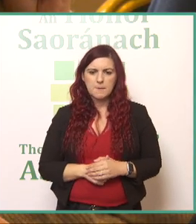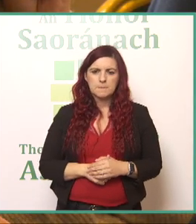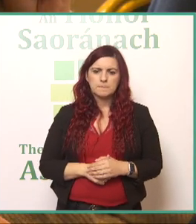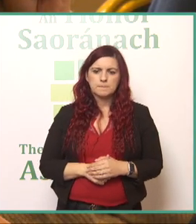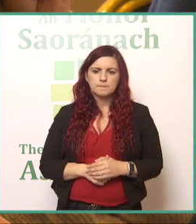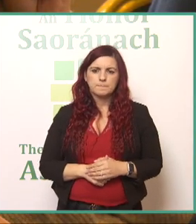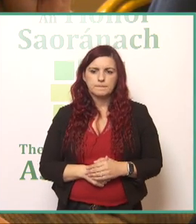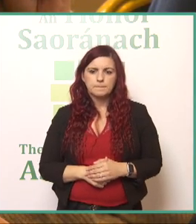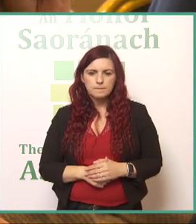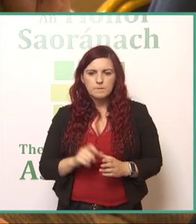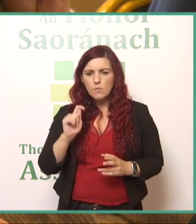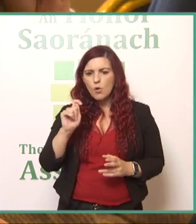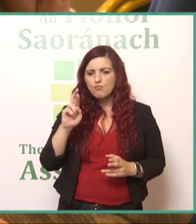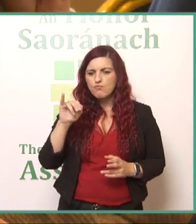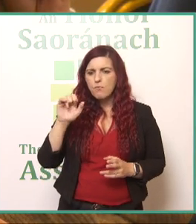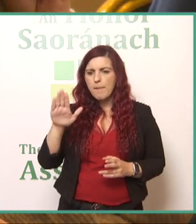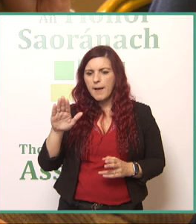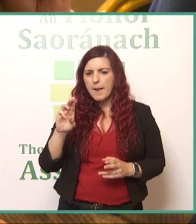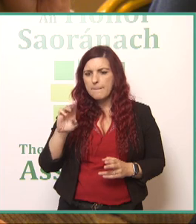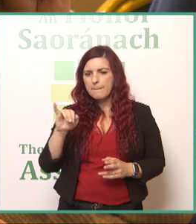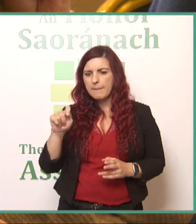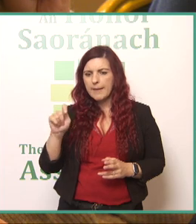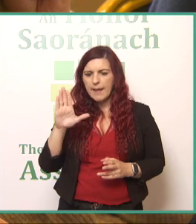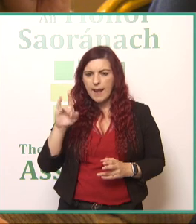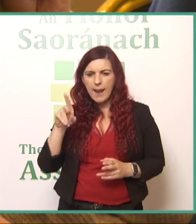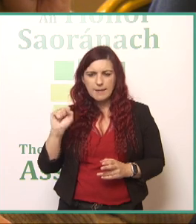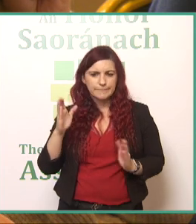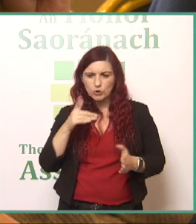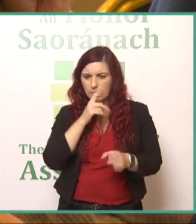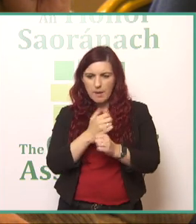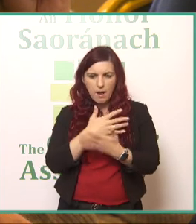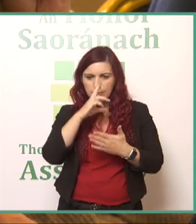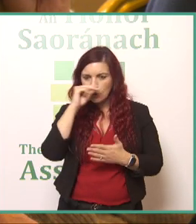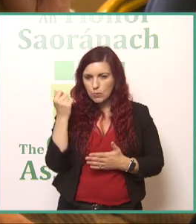So tropical peatlands, you will have heard about those.